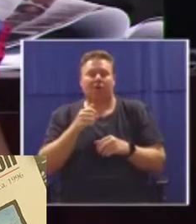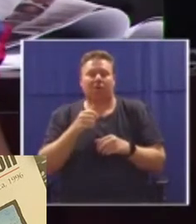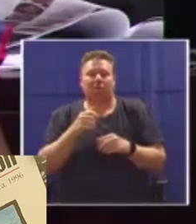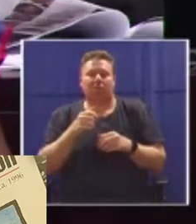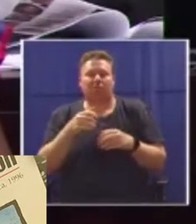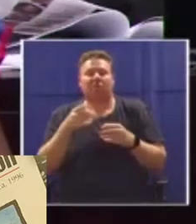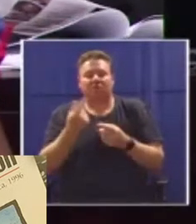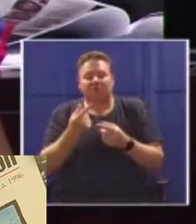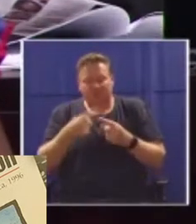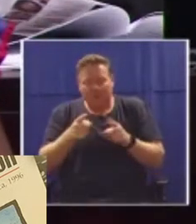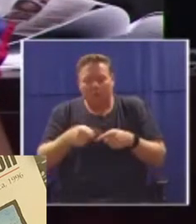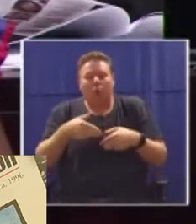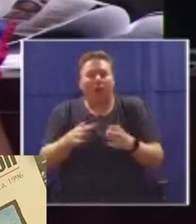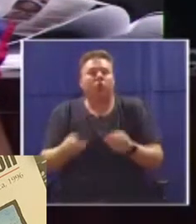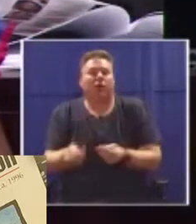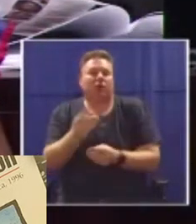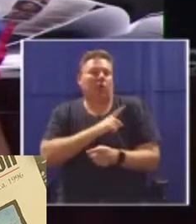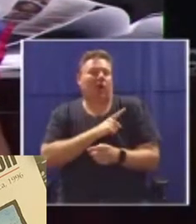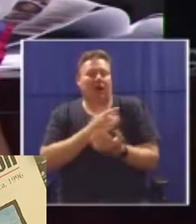their equals.